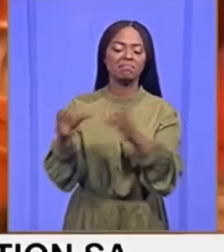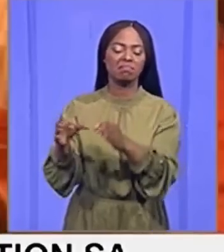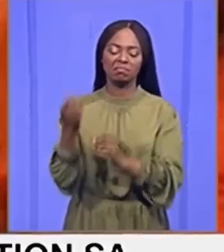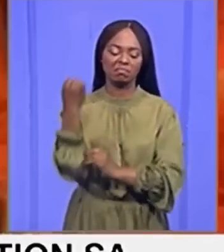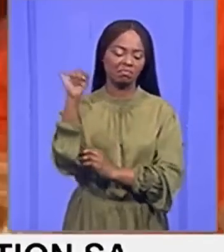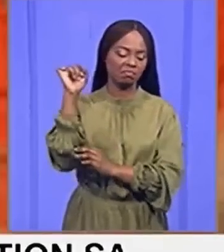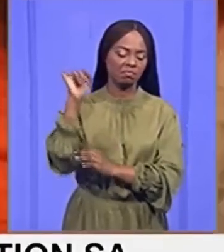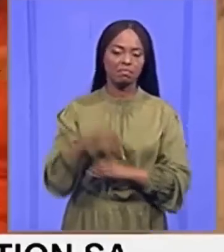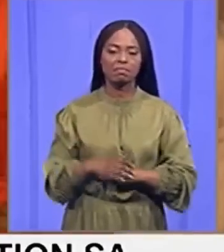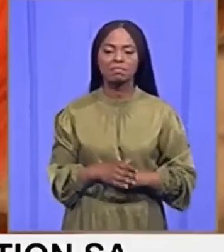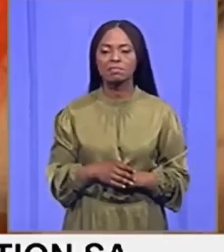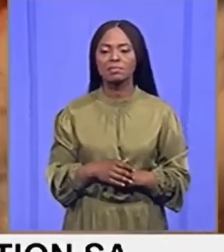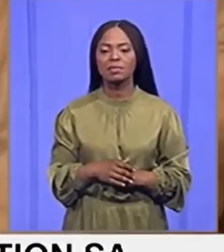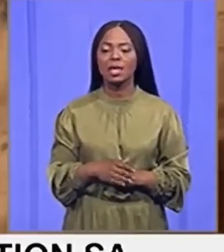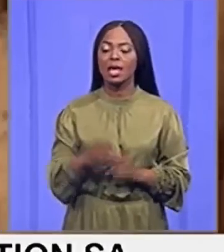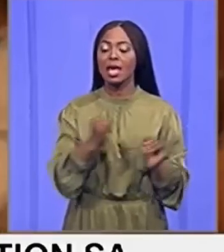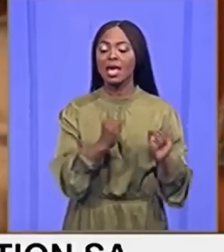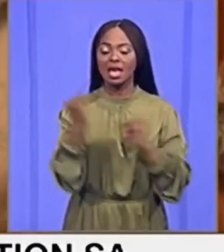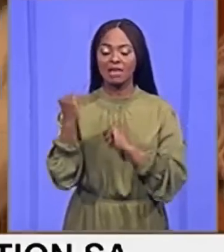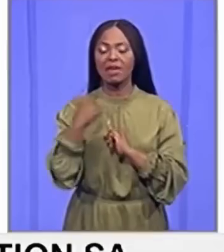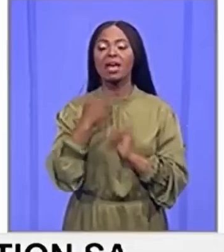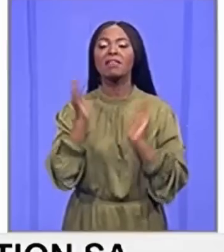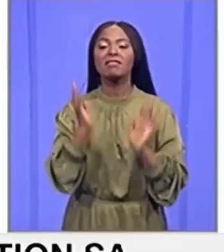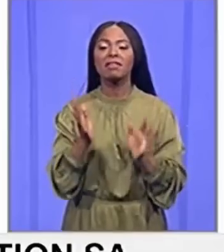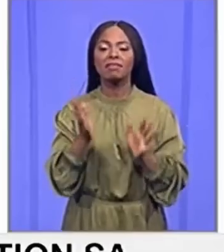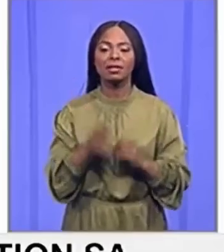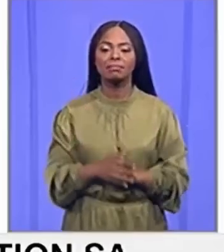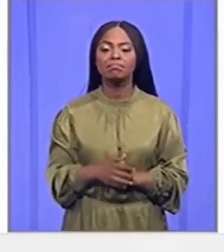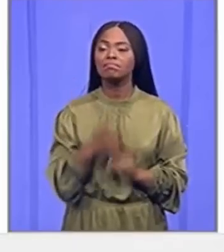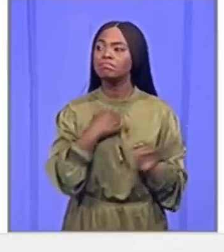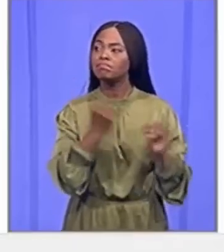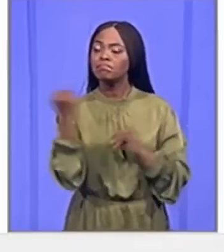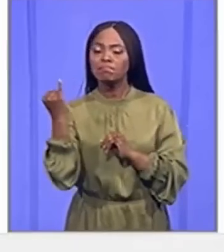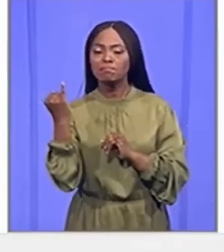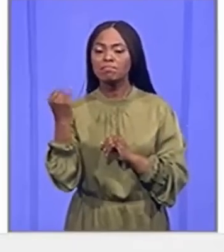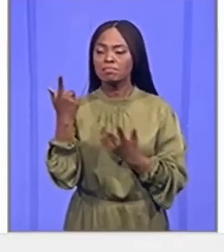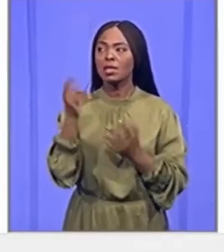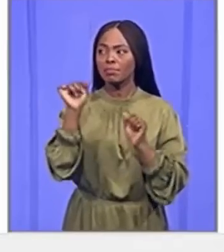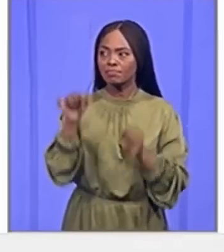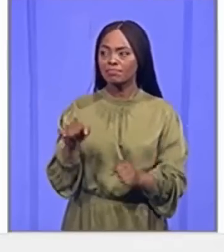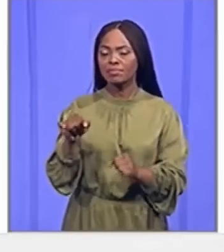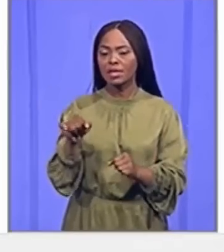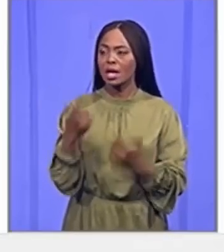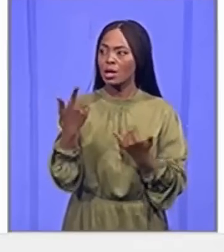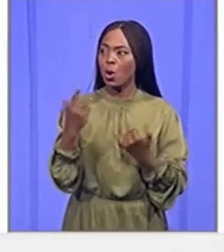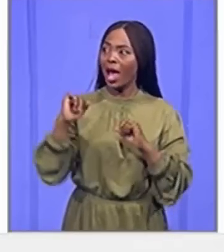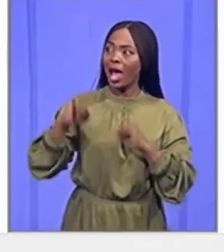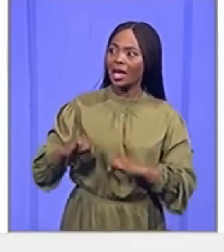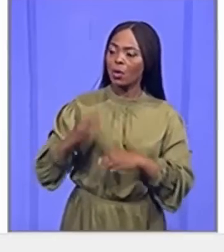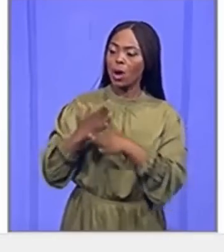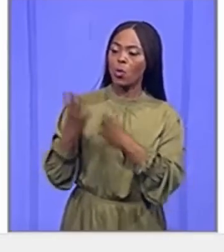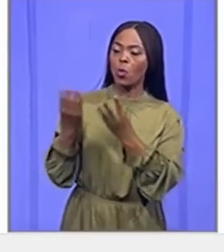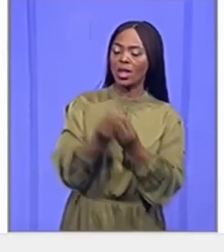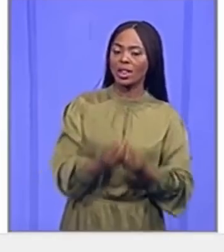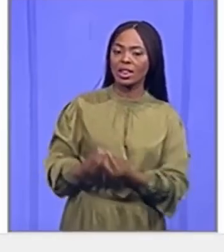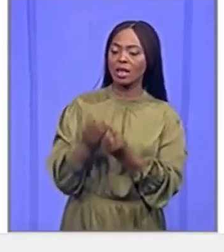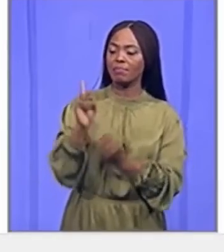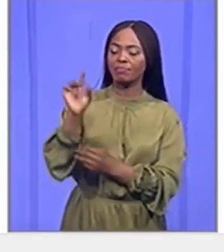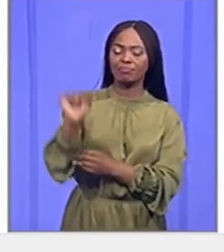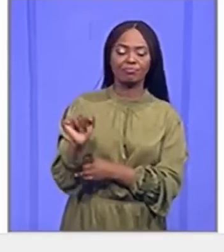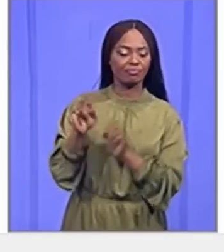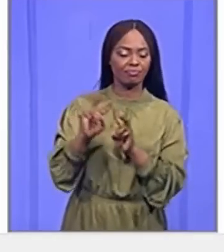By responding to their invitations was merely honoring the invitation. It has got nothing to do with us agreeing to work with them because we've got nothing in